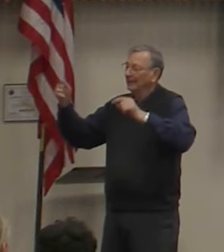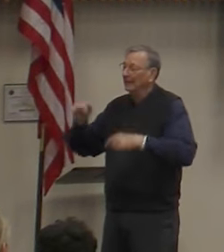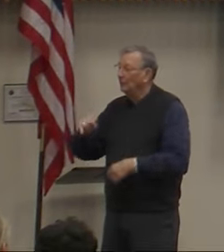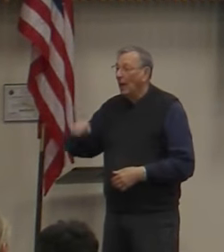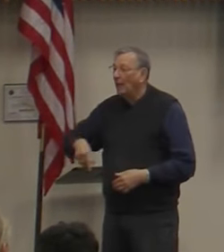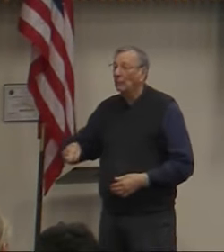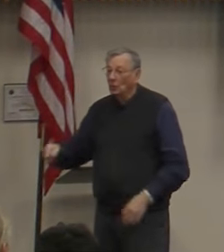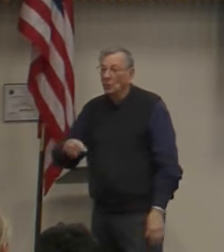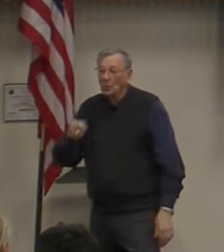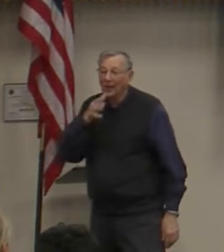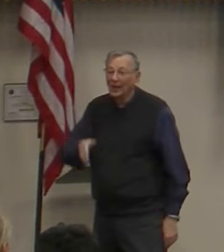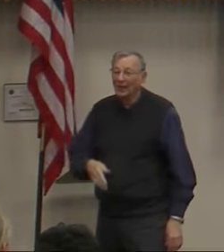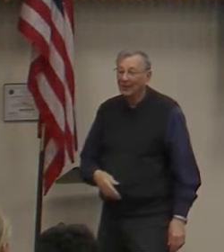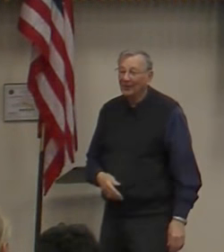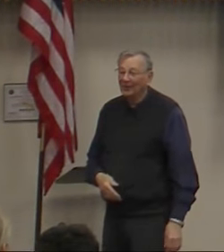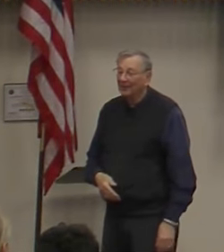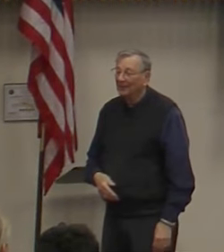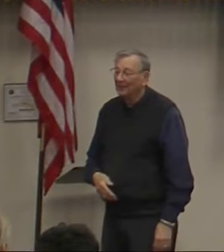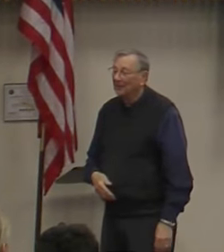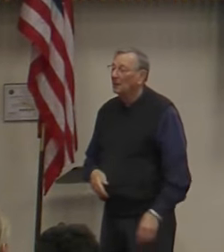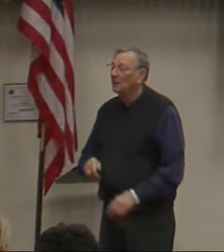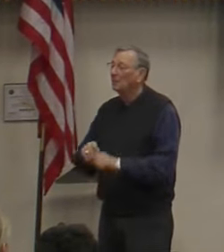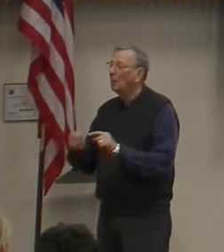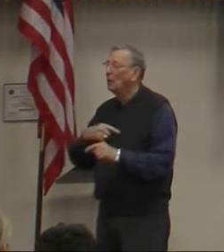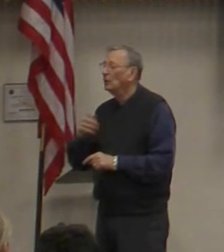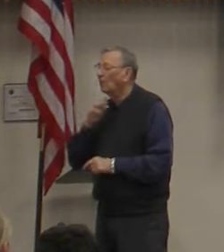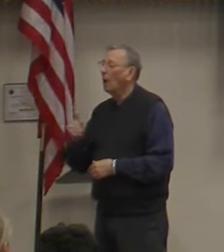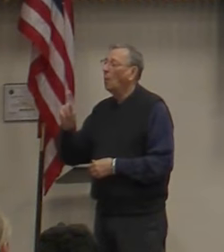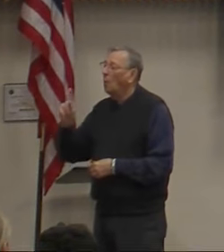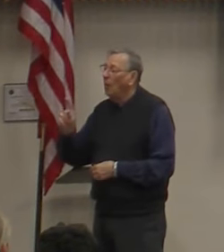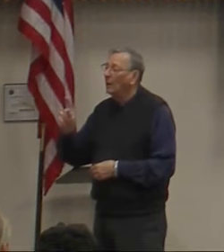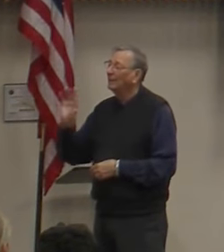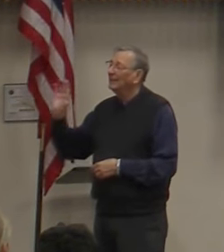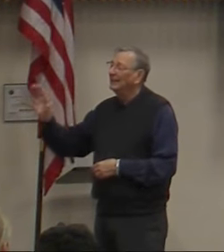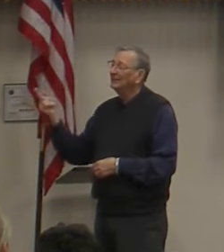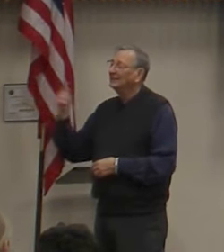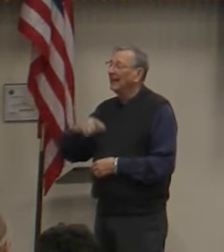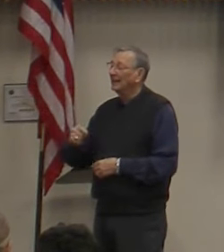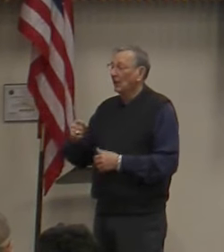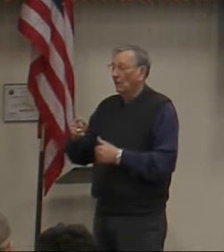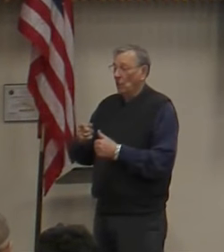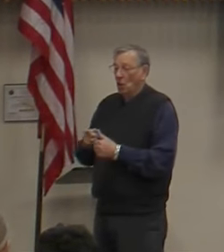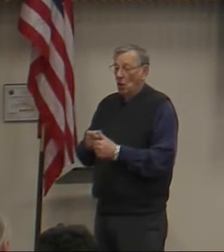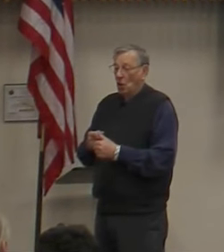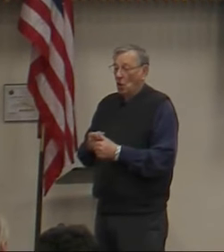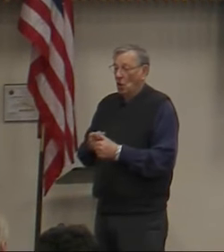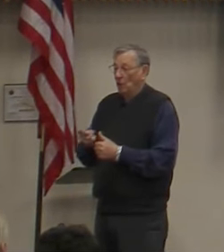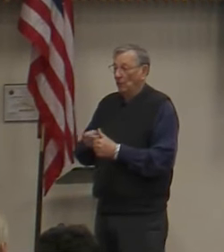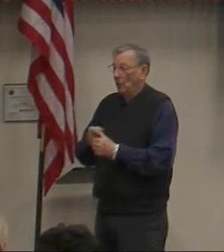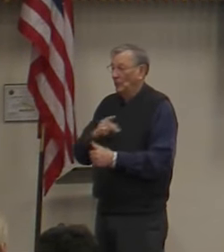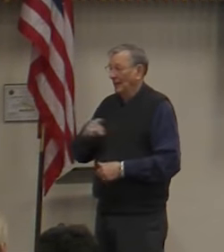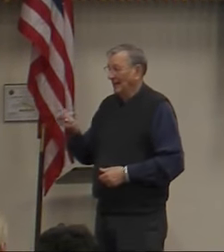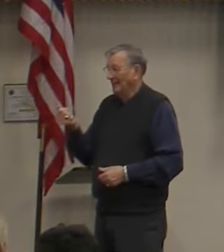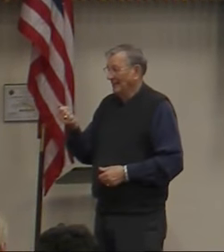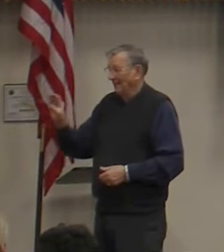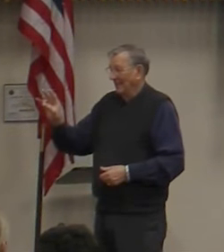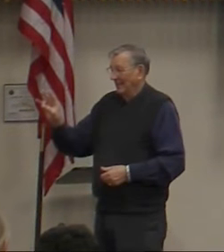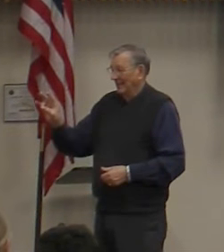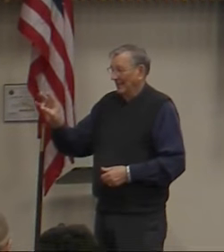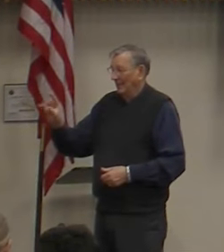will. We're going to talk about a couple of his days. First of all, he, in 1 Kings 17, 1 through